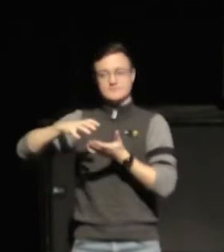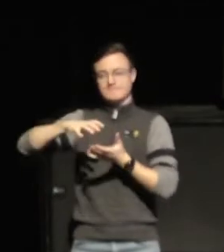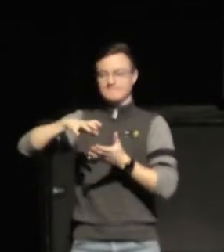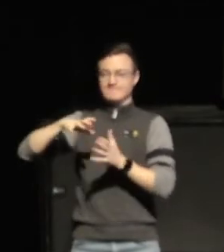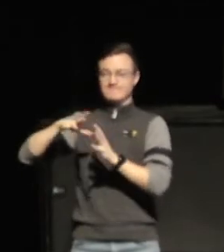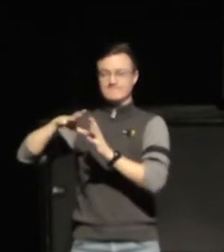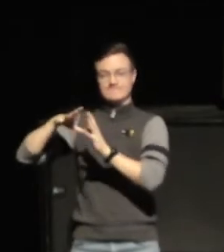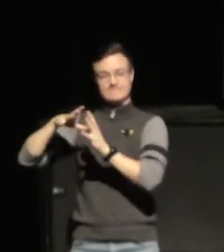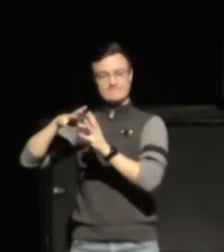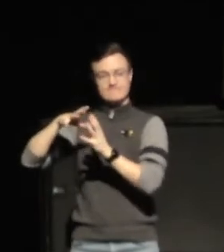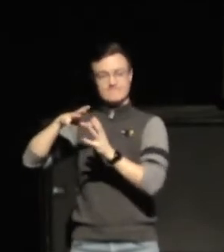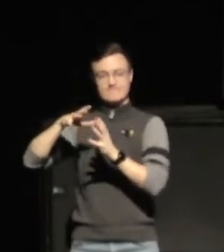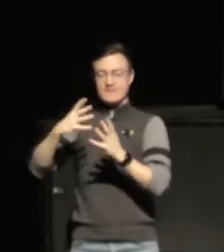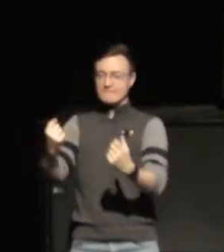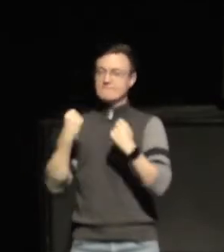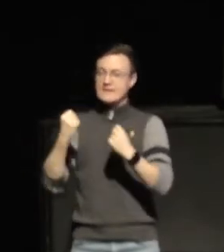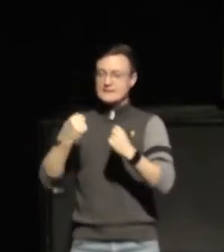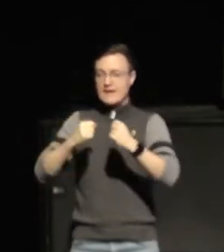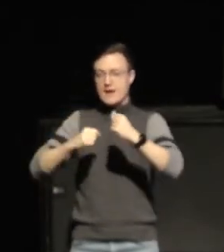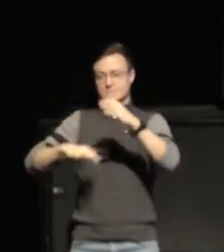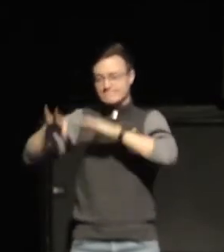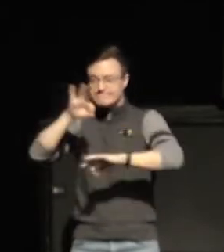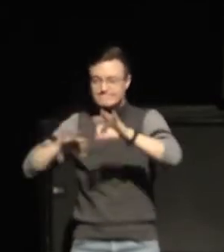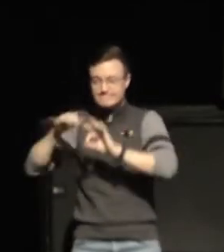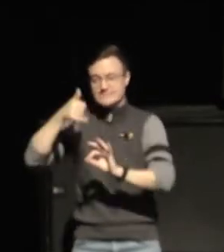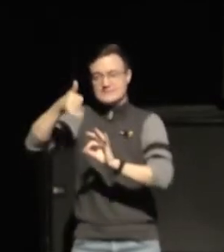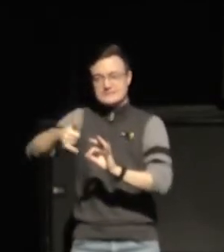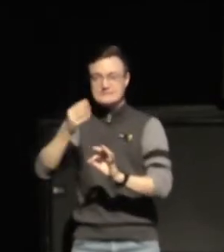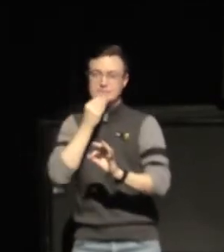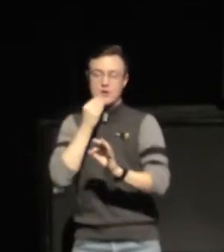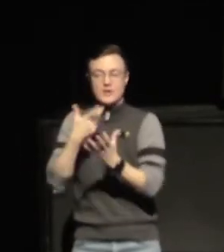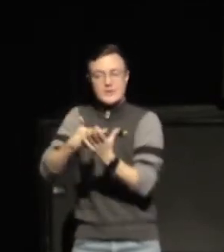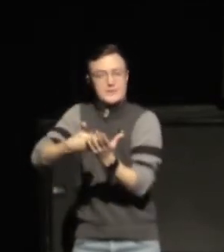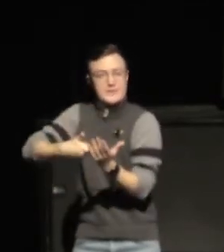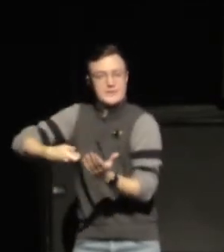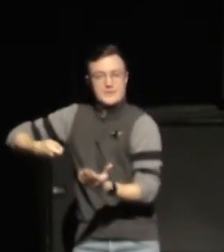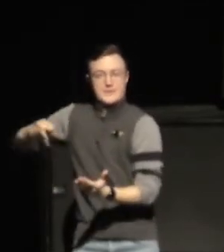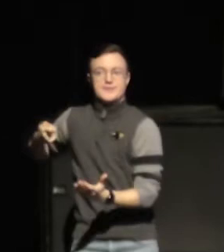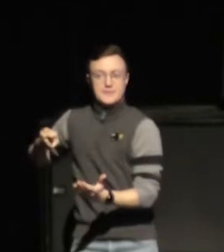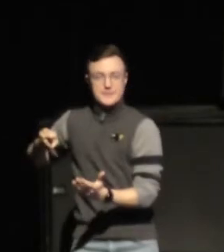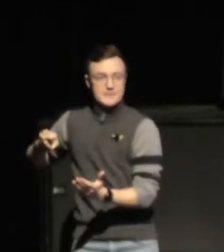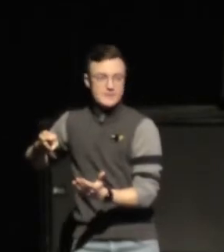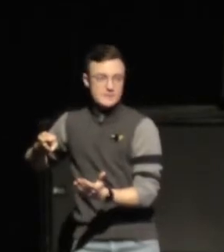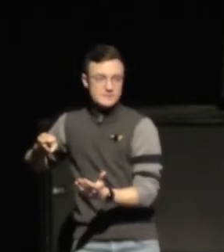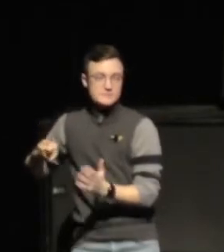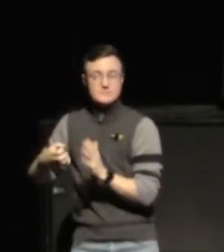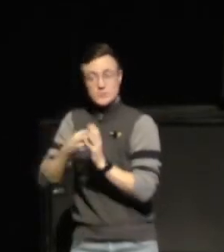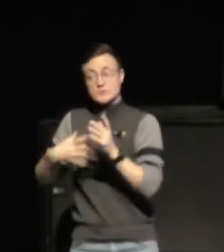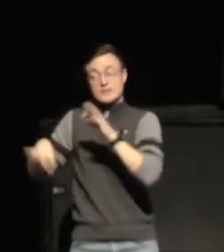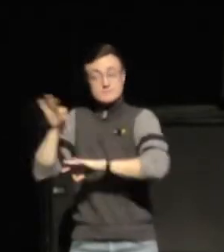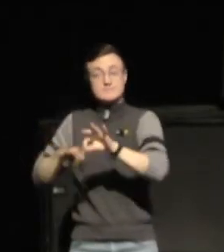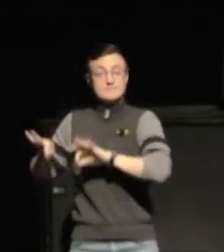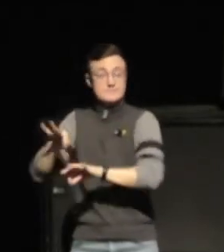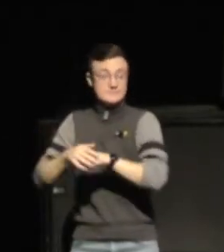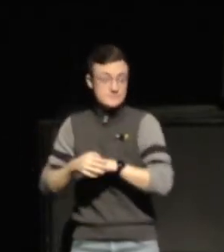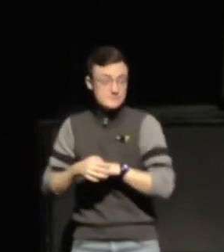important nutrients from the food, from the soil, and depending on fossil fuels,